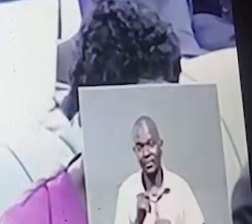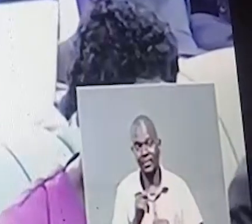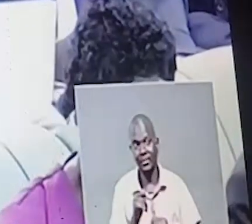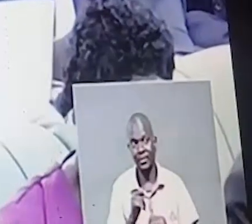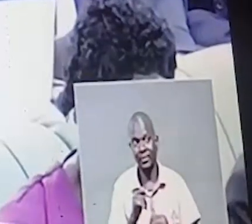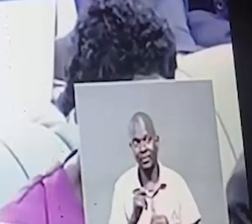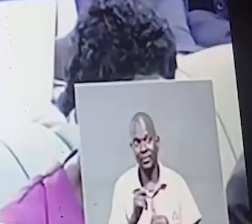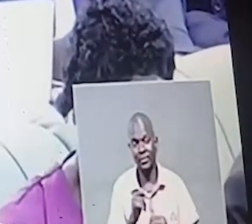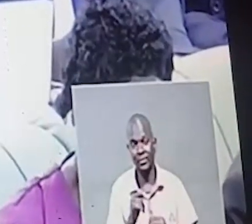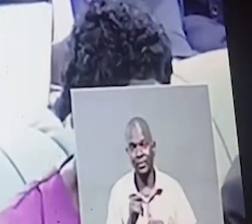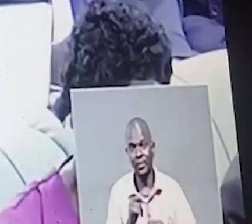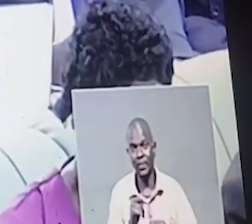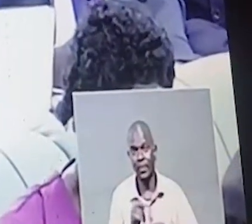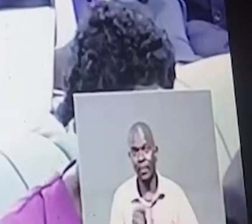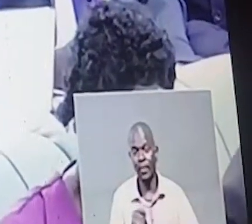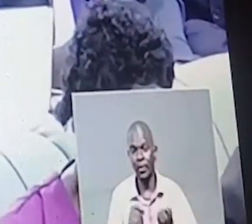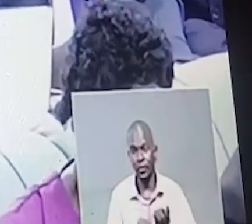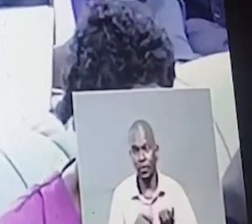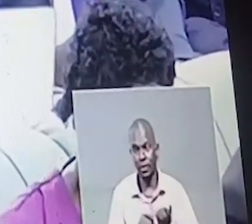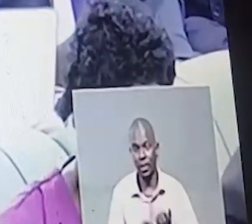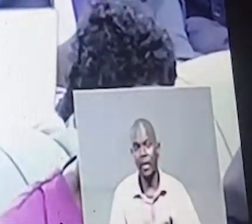Right Honourable Speaker, on Tuesday last week,